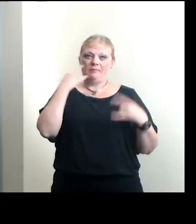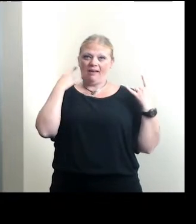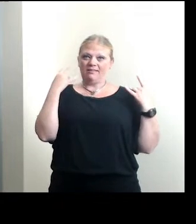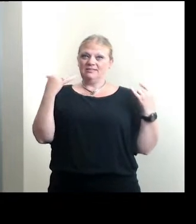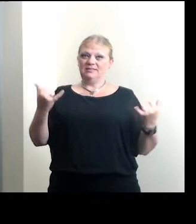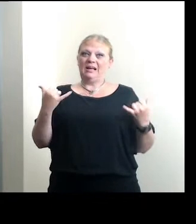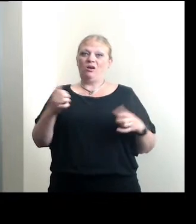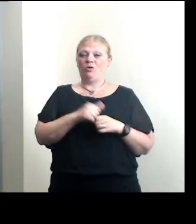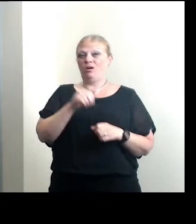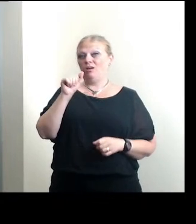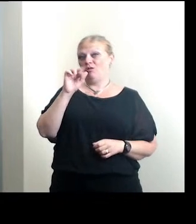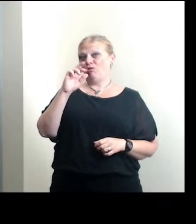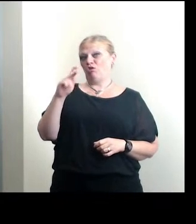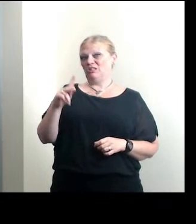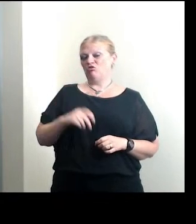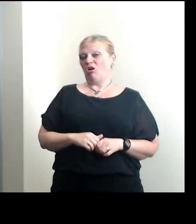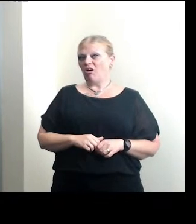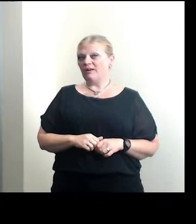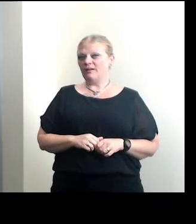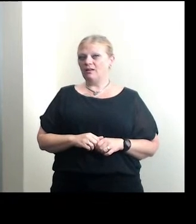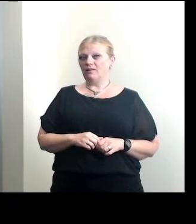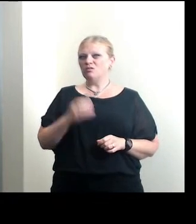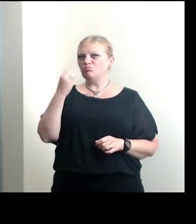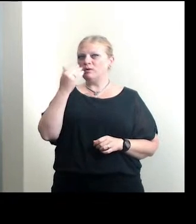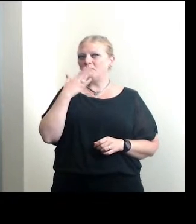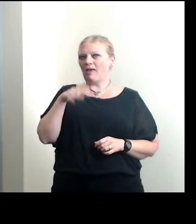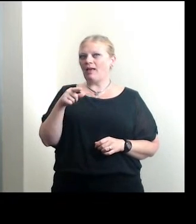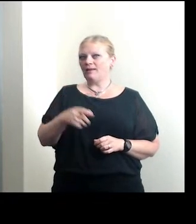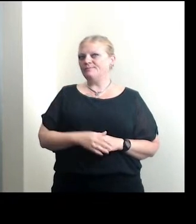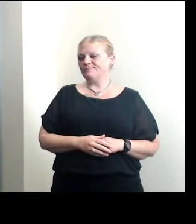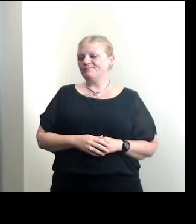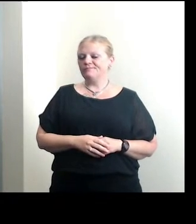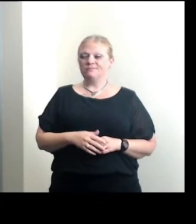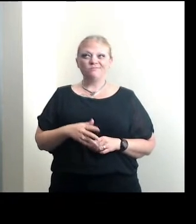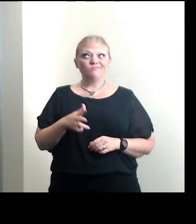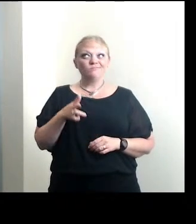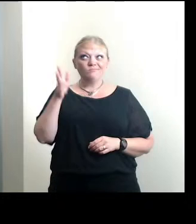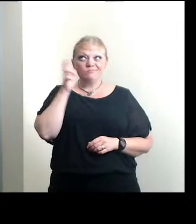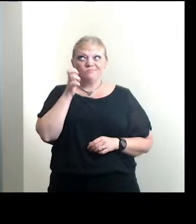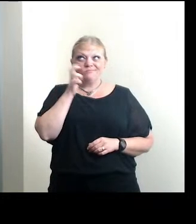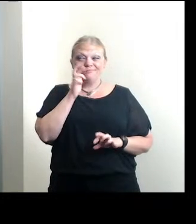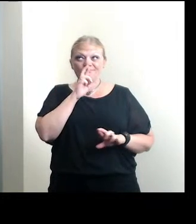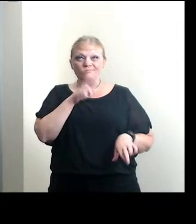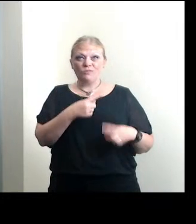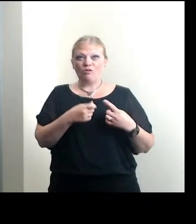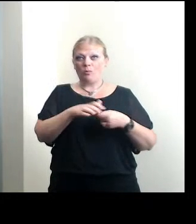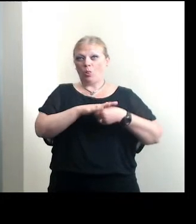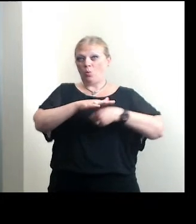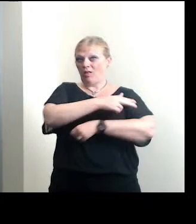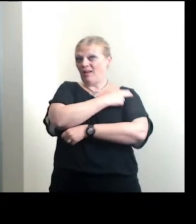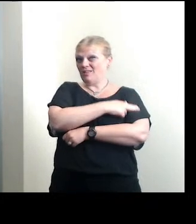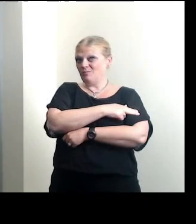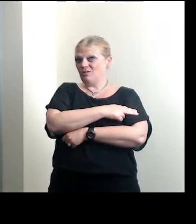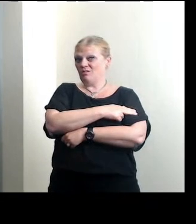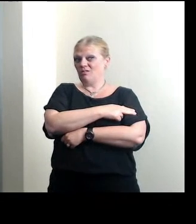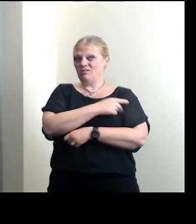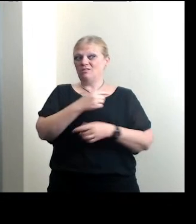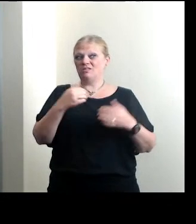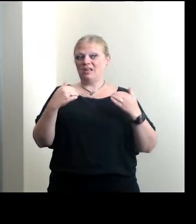in Arkansas. It's pretty bad down there. I've heard reports from local hospitals that they've received calls